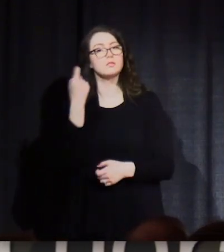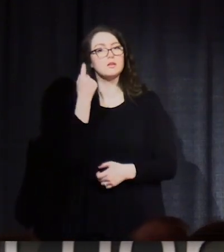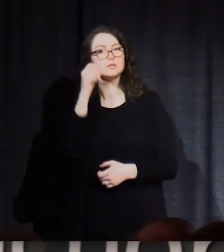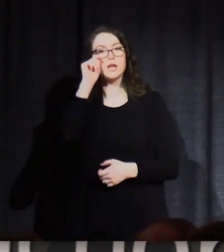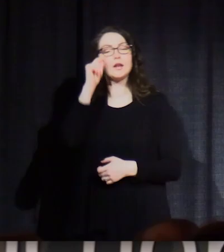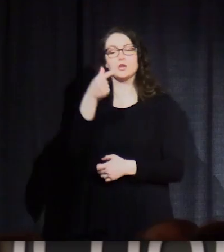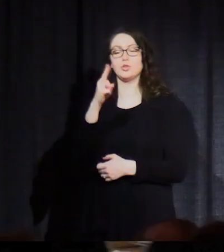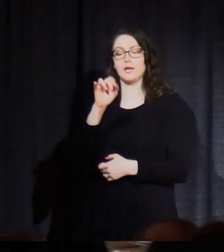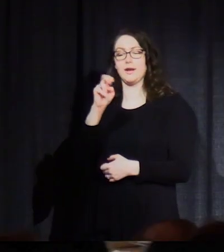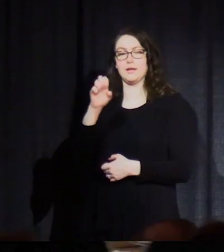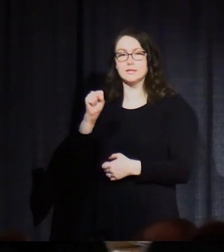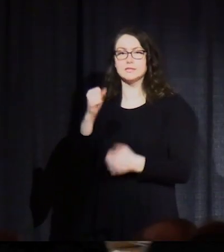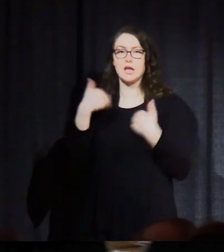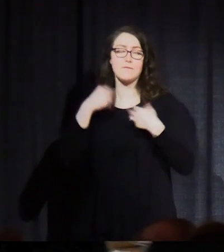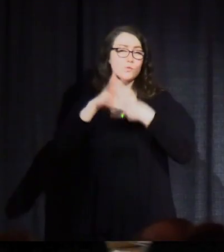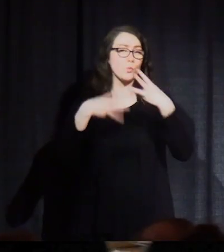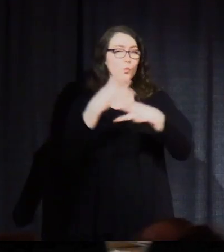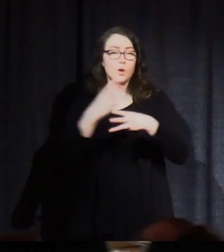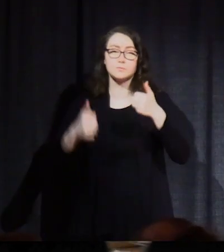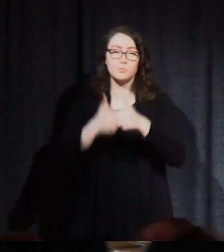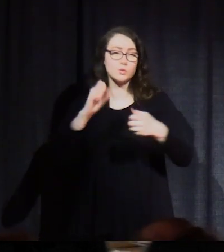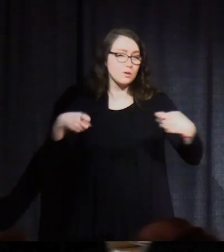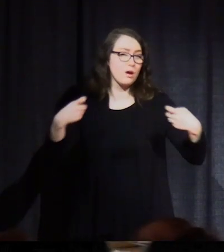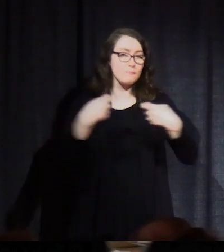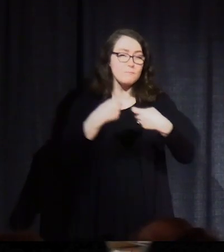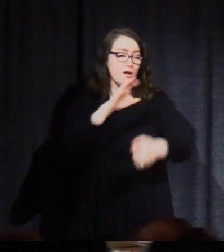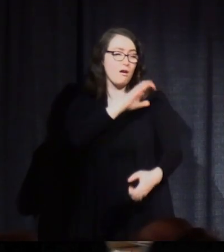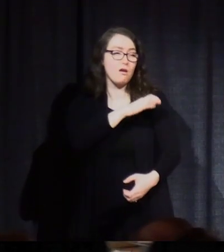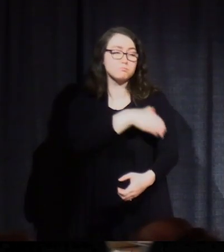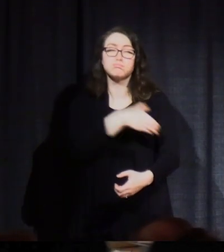world's most powerful battery in 2003.